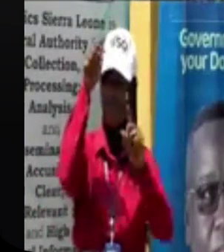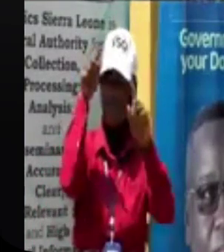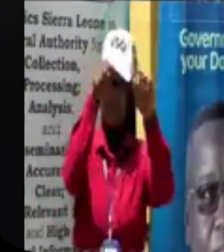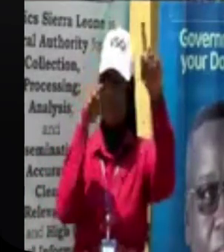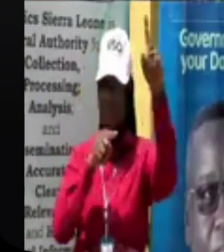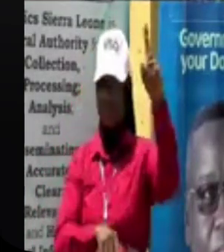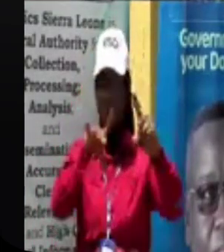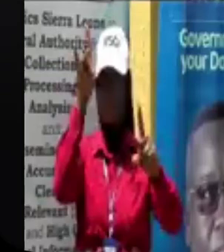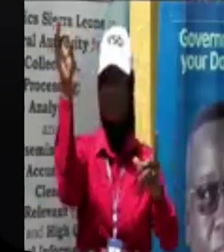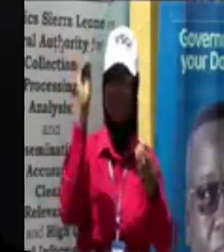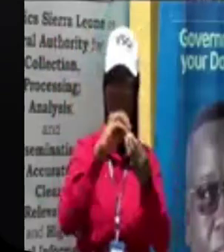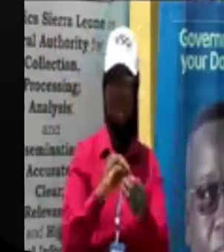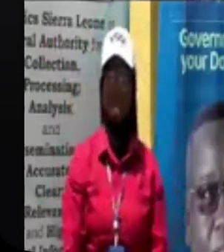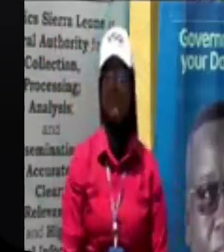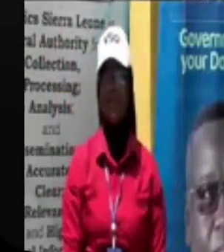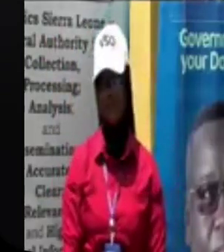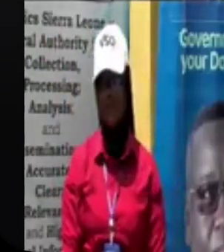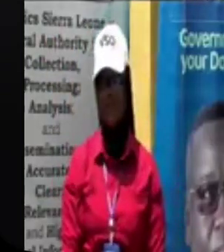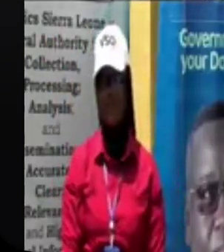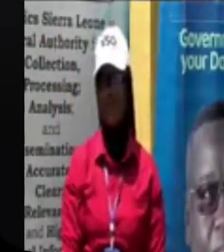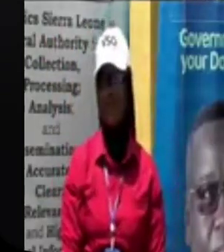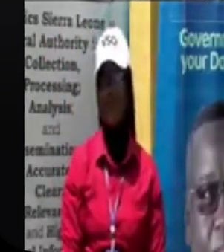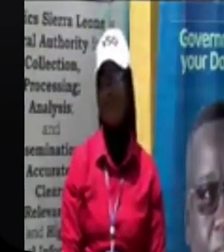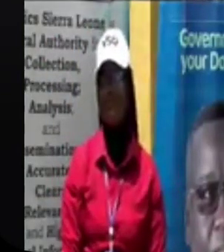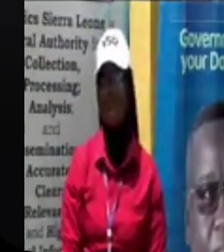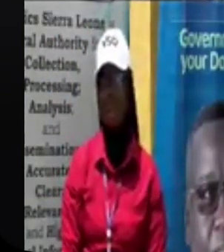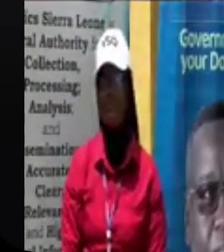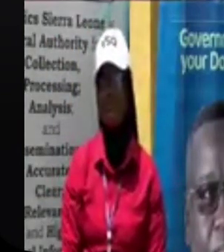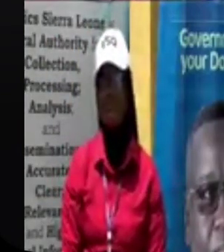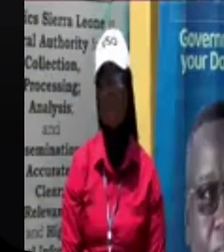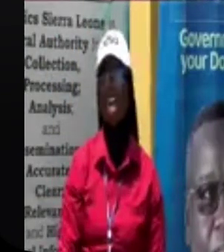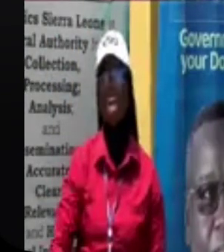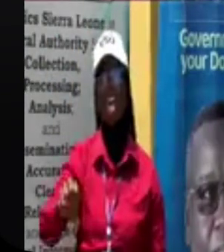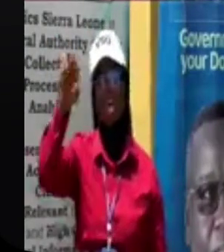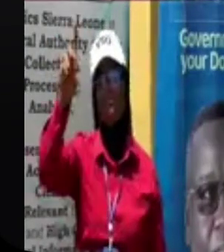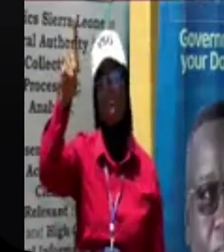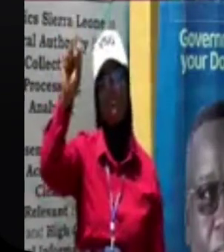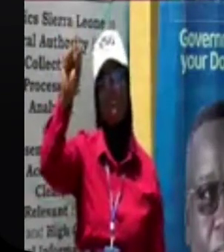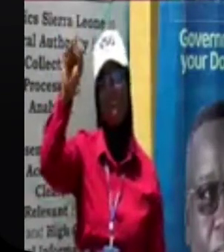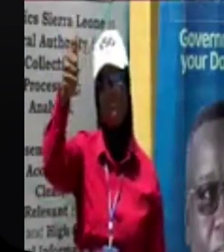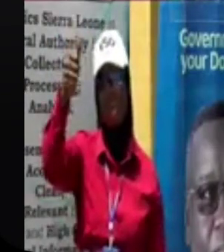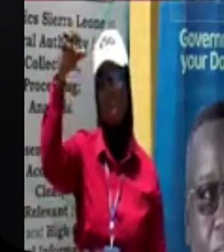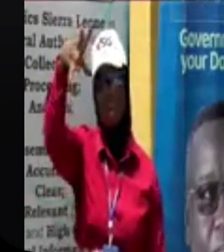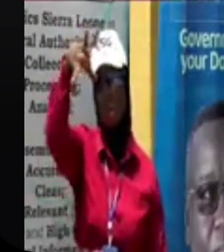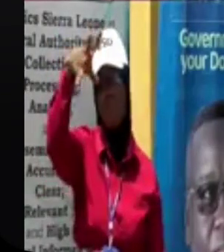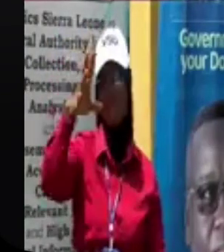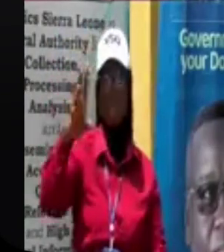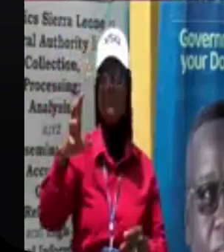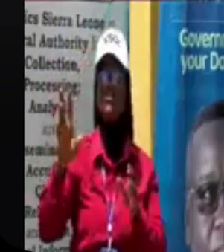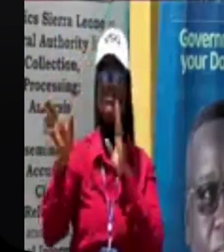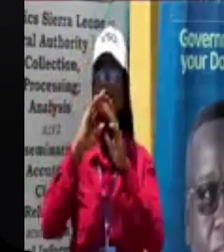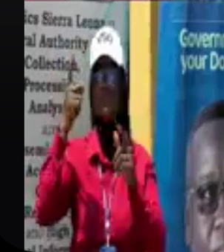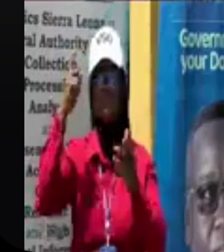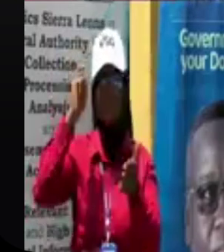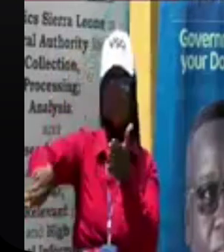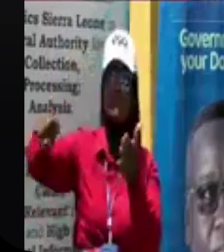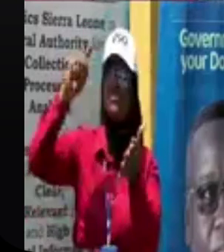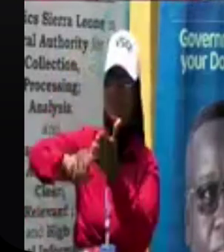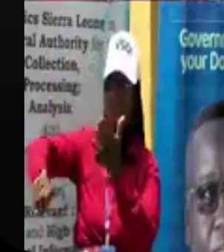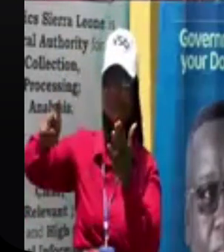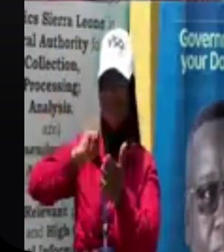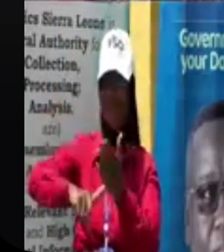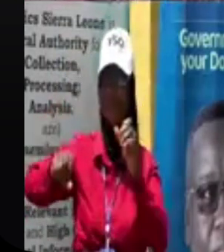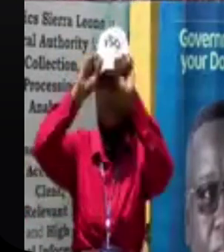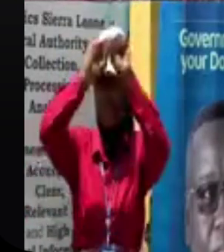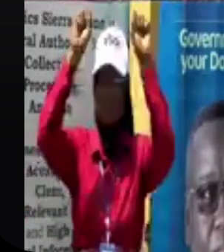we take more. Yeah? Yes, no problem. No problem. EXA, when they talk about audit, na EXA. We just want for say